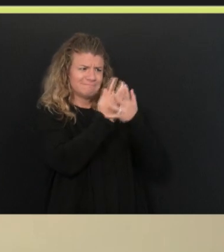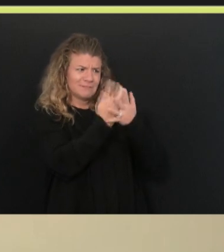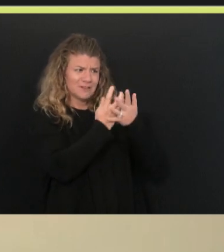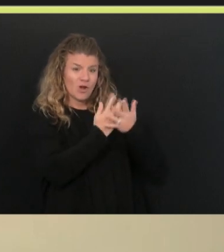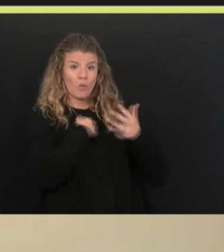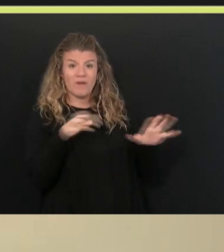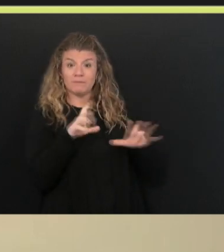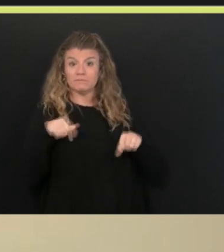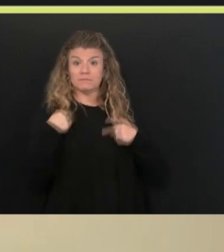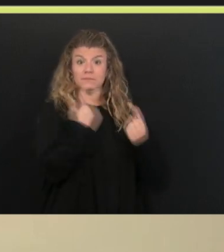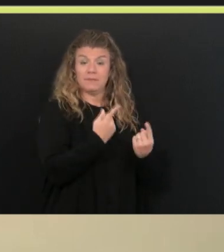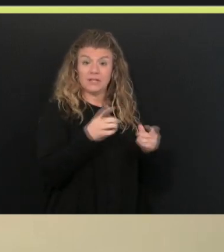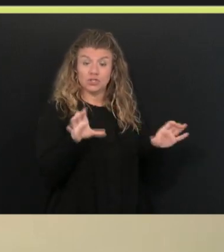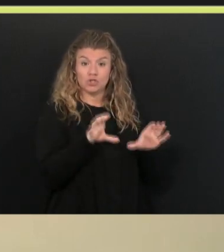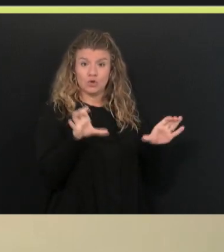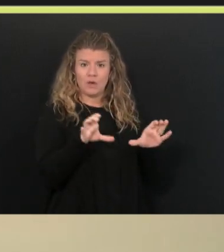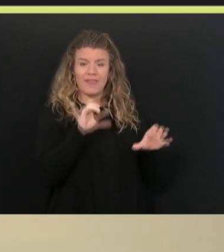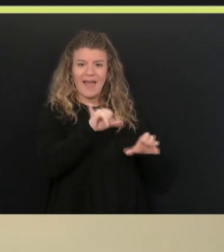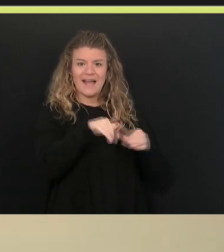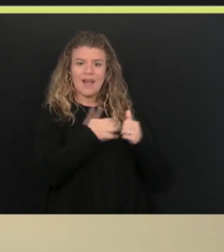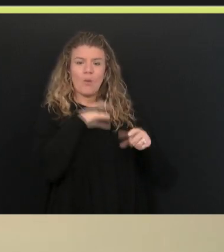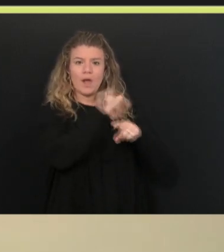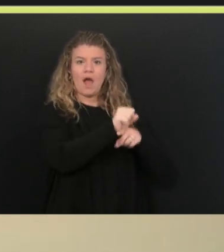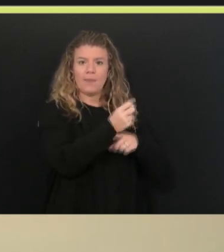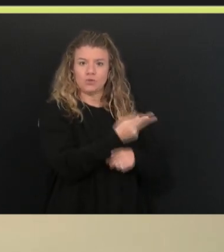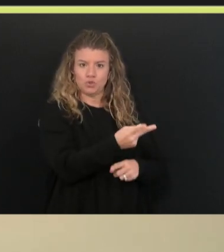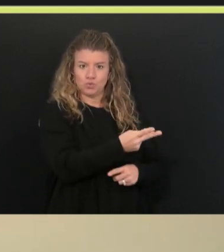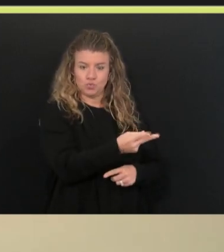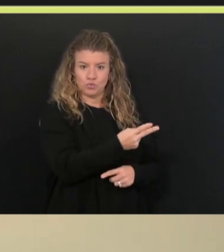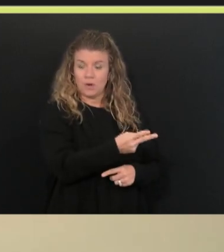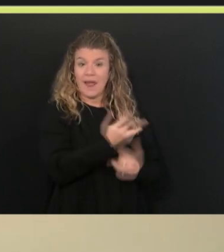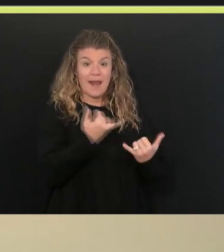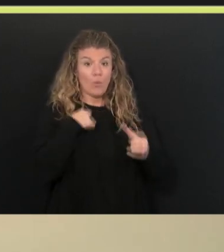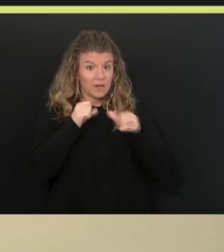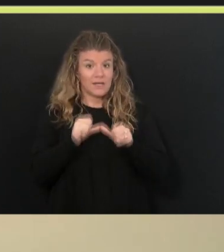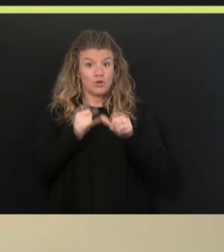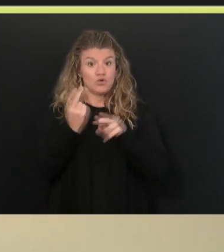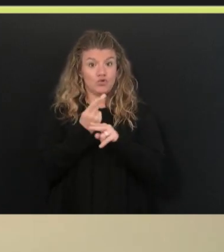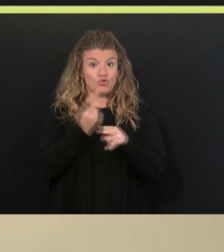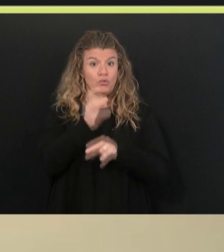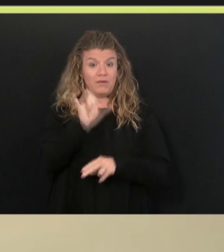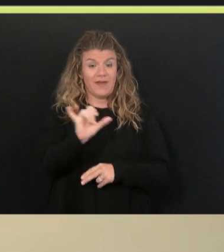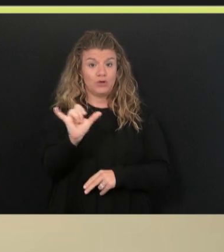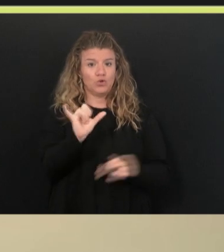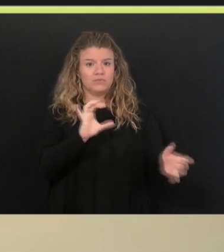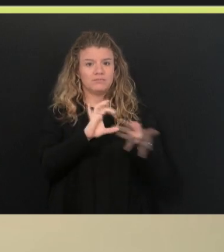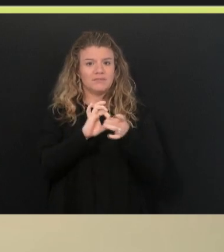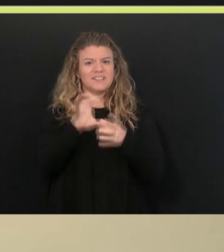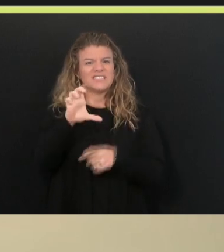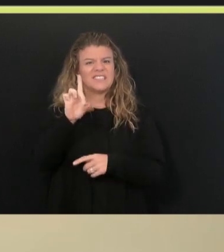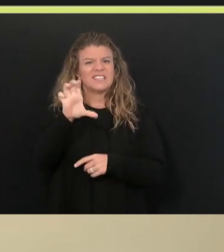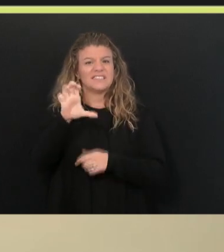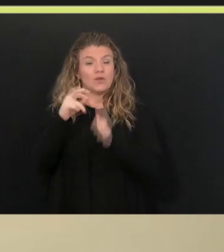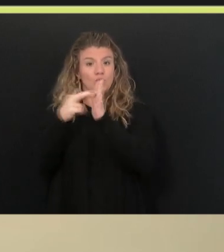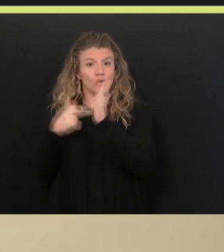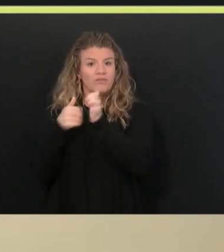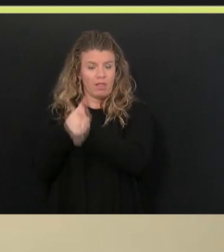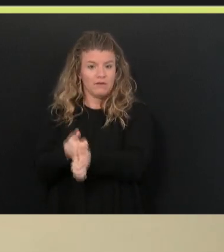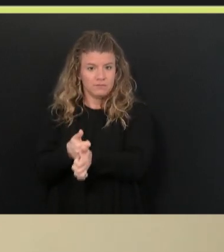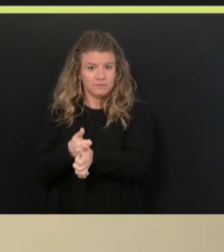we've been using up to and continuing now in compliance with the CDC guidelines and